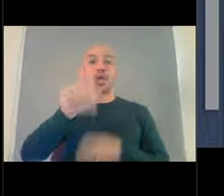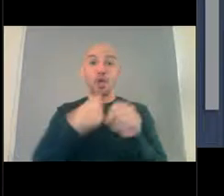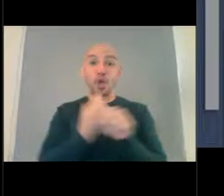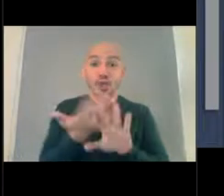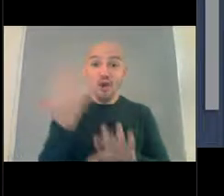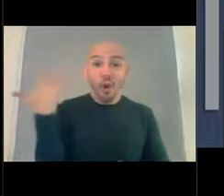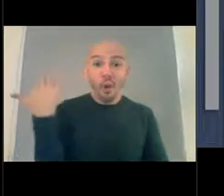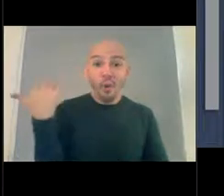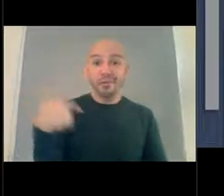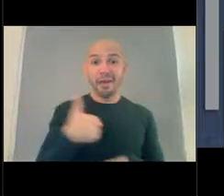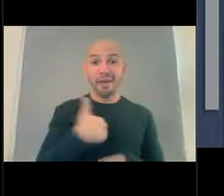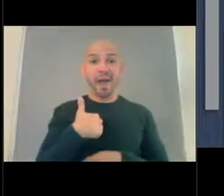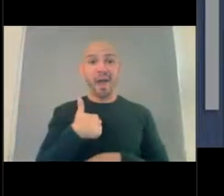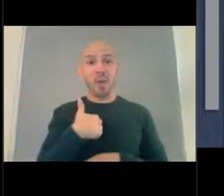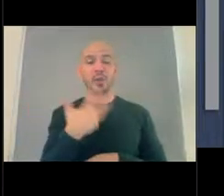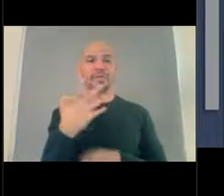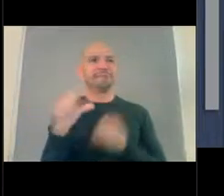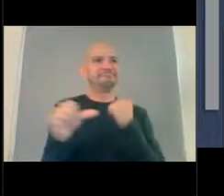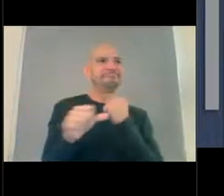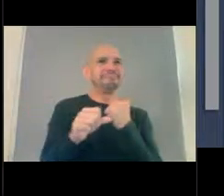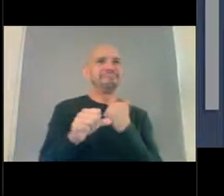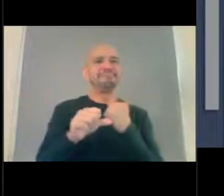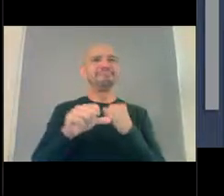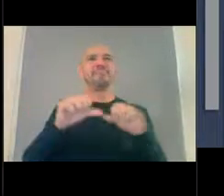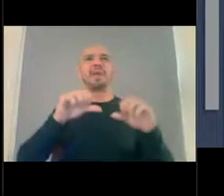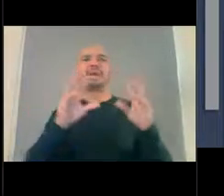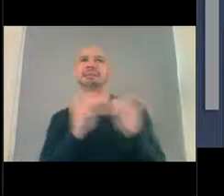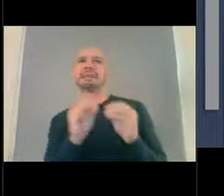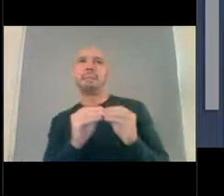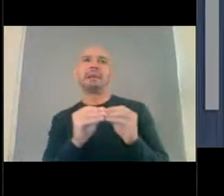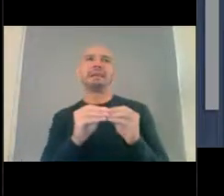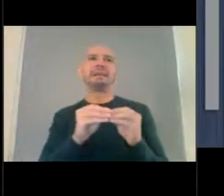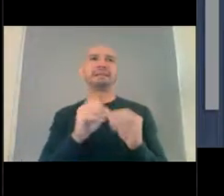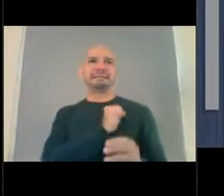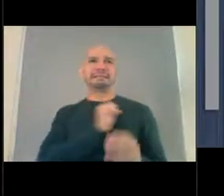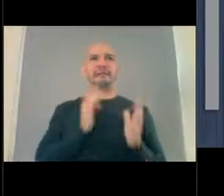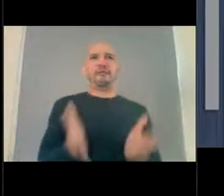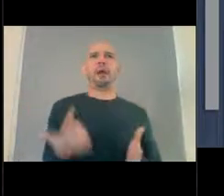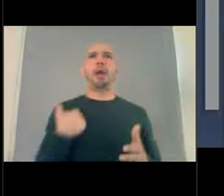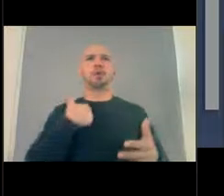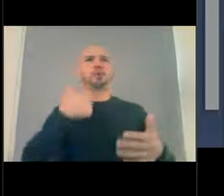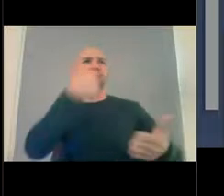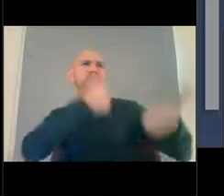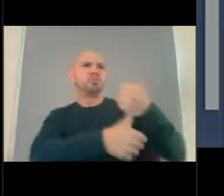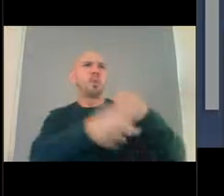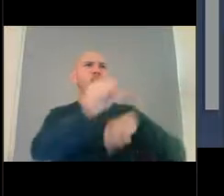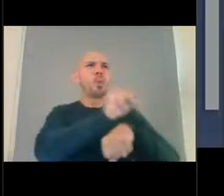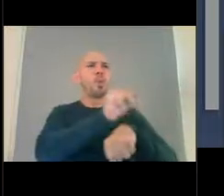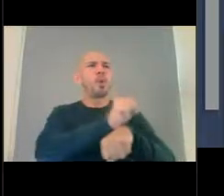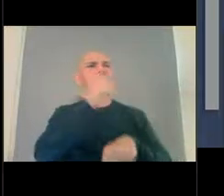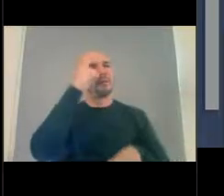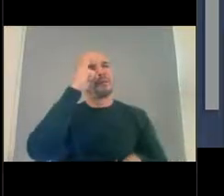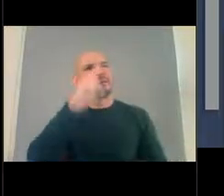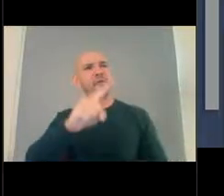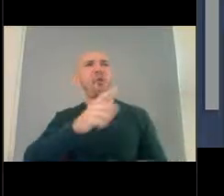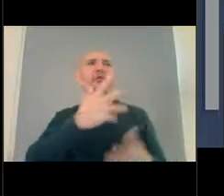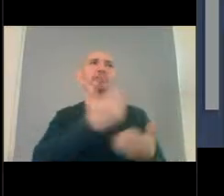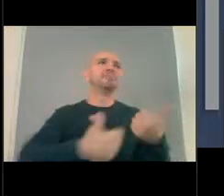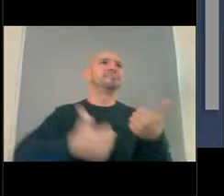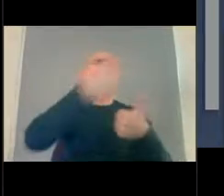legislative staffer working for assembly member denise duchenne who was chair of the assembly budget at the